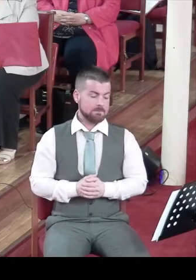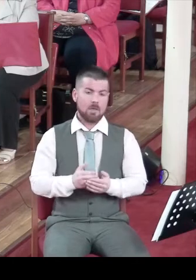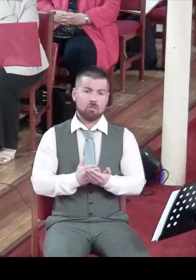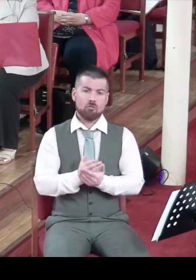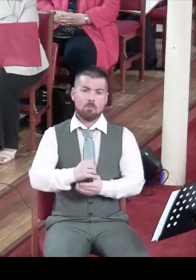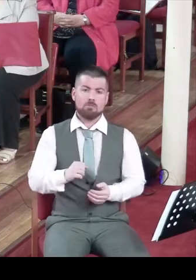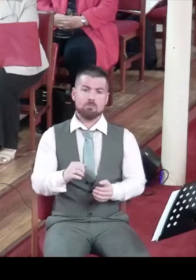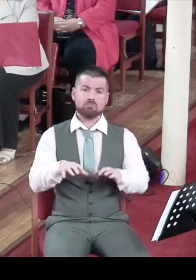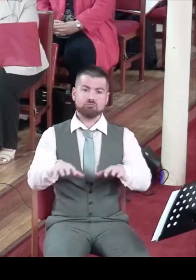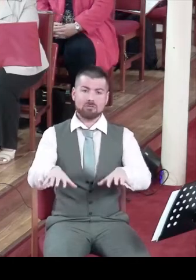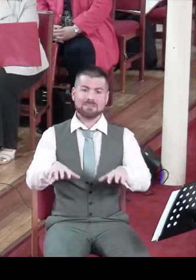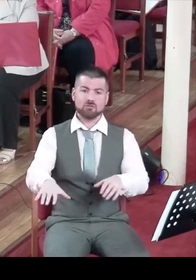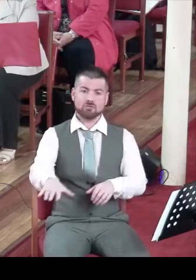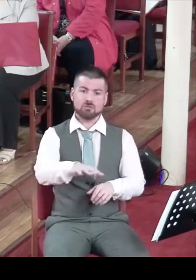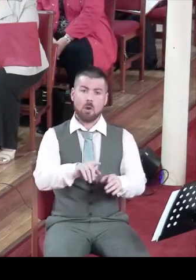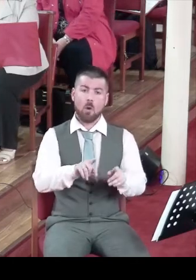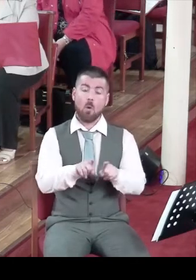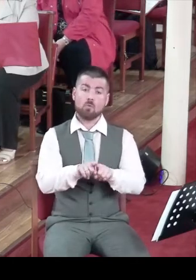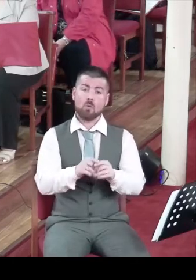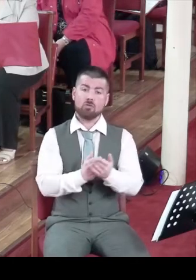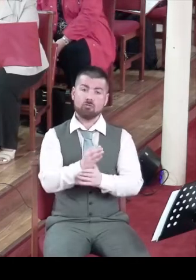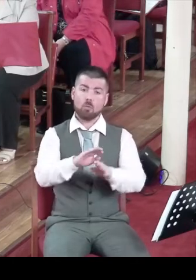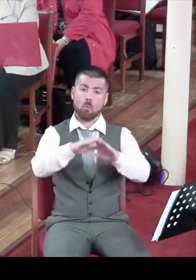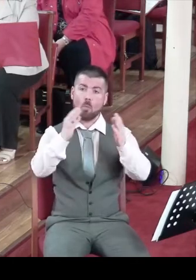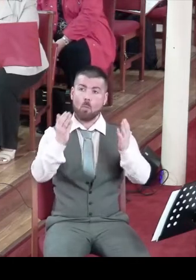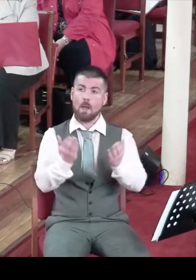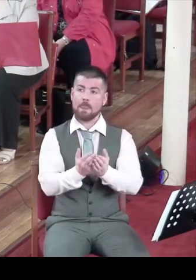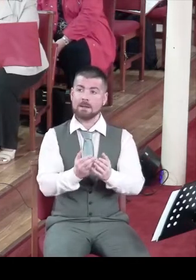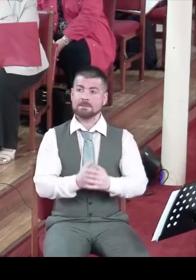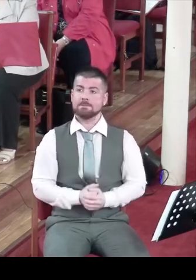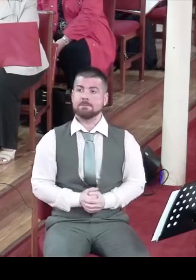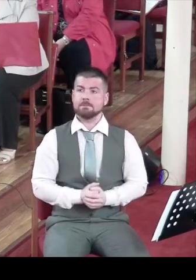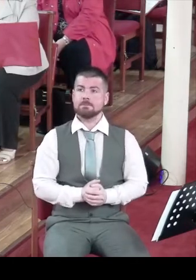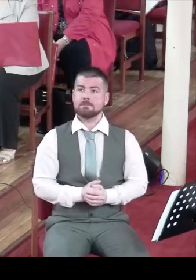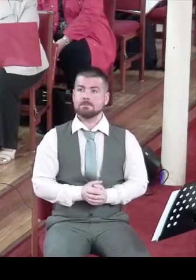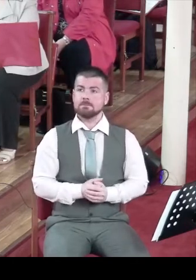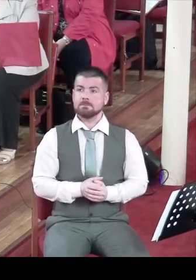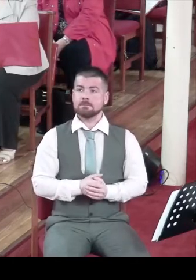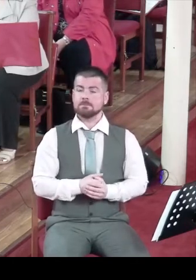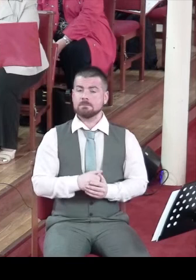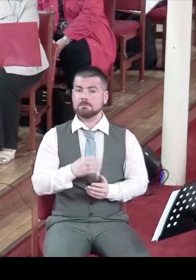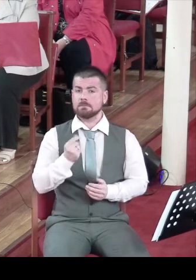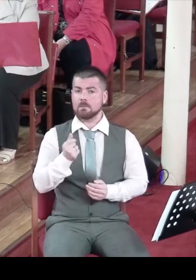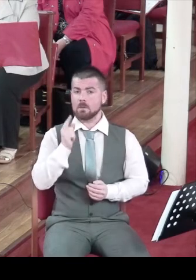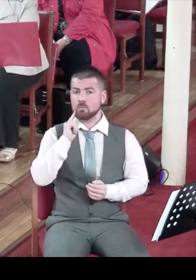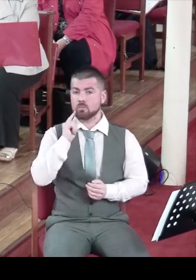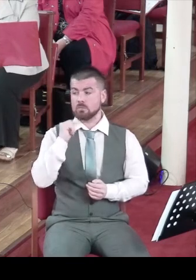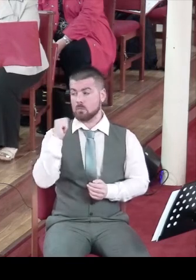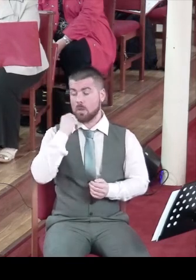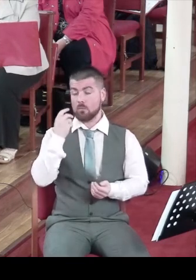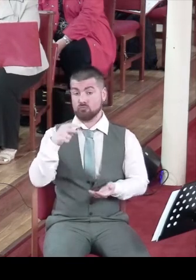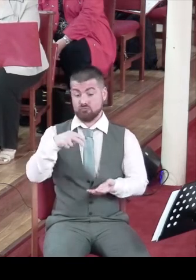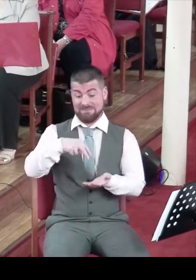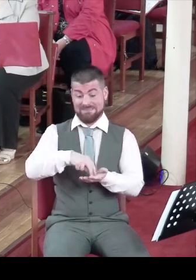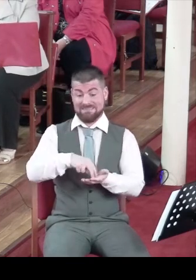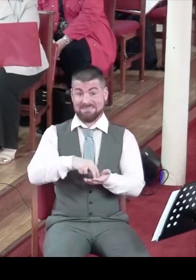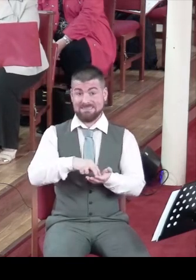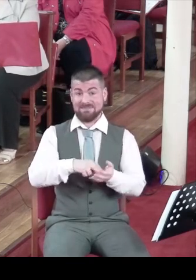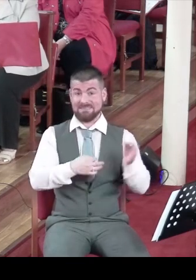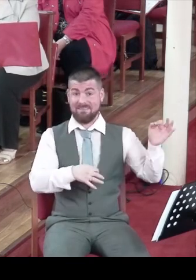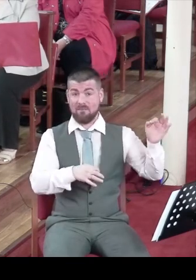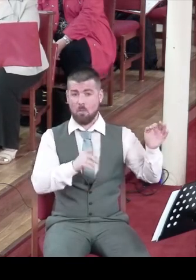world. If you want to know what some of the ladies who are about to come up and receive their certificates looked